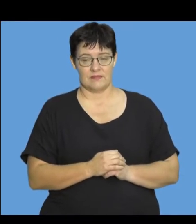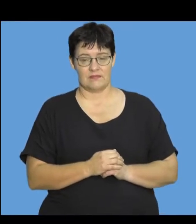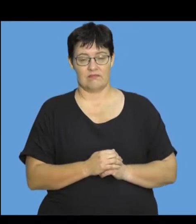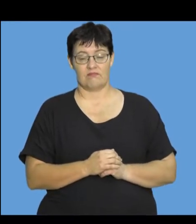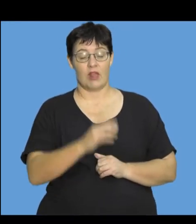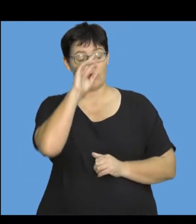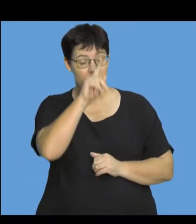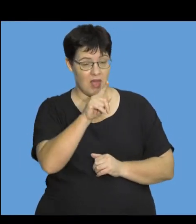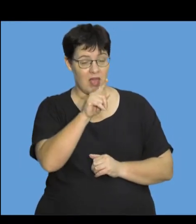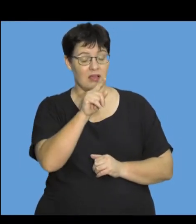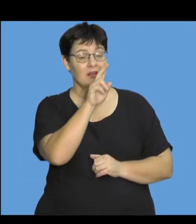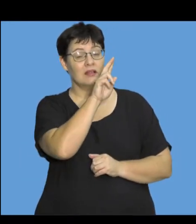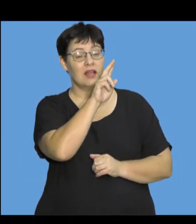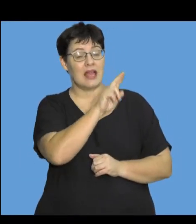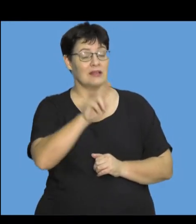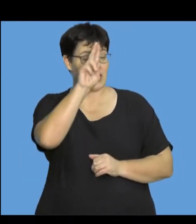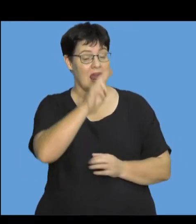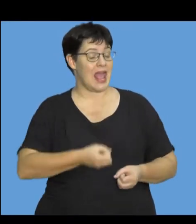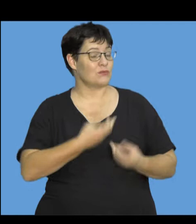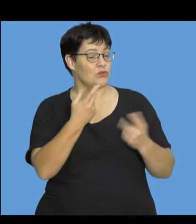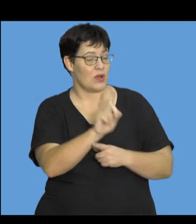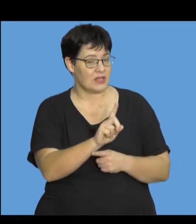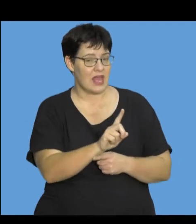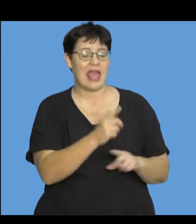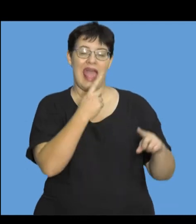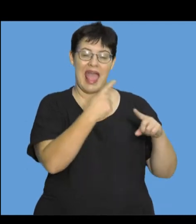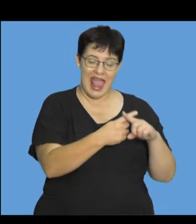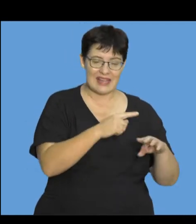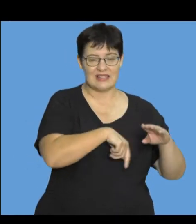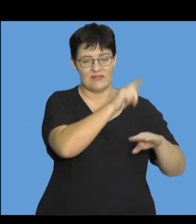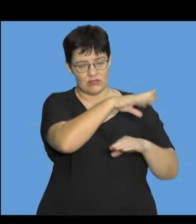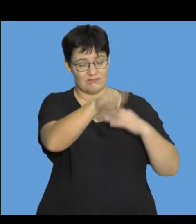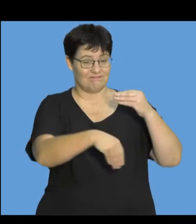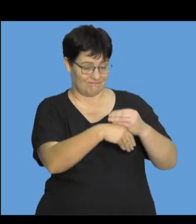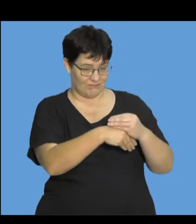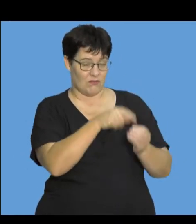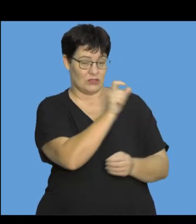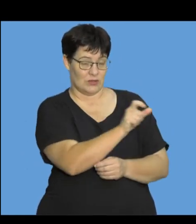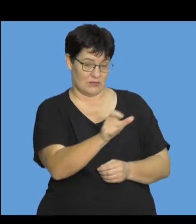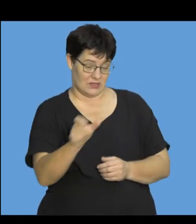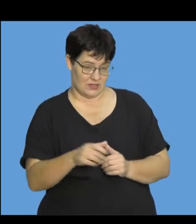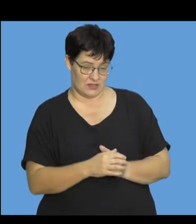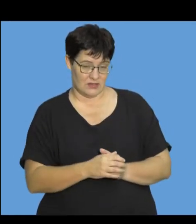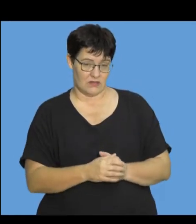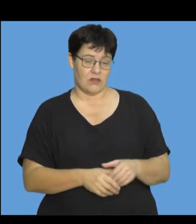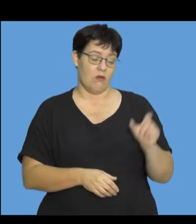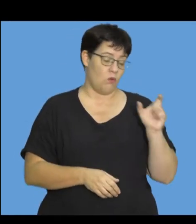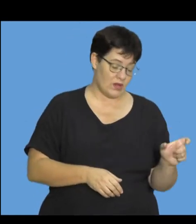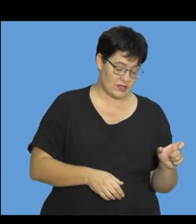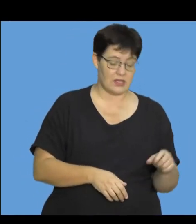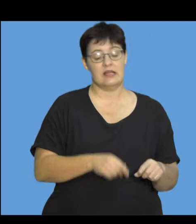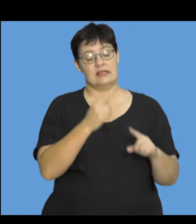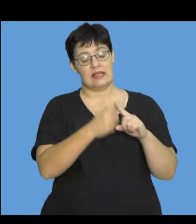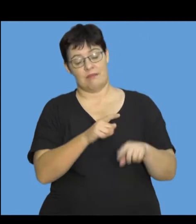remember that an exponential expression may include multiplication and division of terms. So it can be one term multiplied